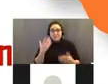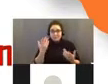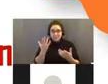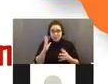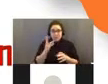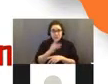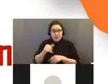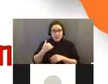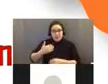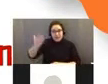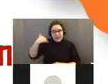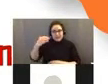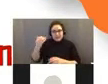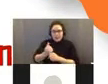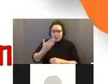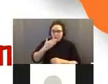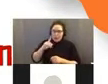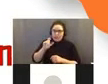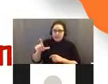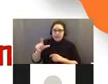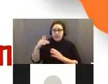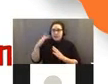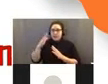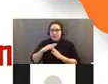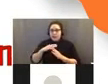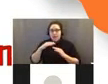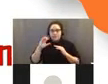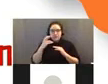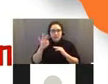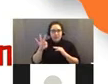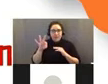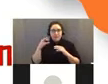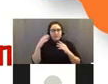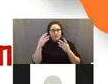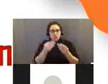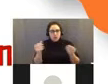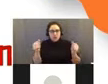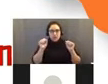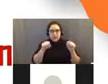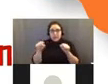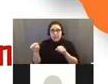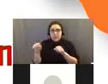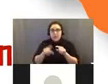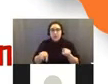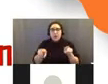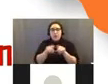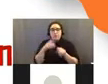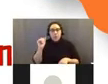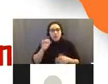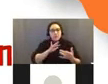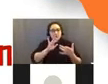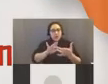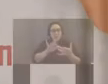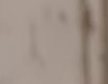deals on top-of-the-line, top-shelf type solutions and capabilities. But we also wanted to reach out to known providers and not